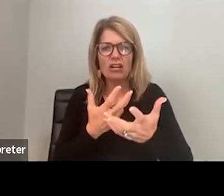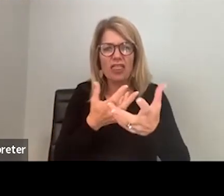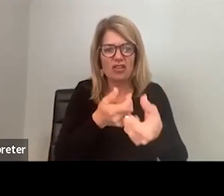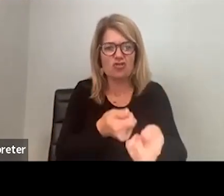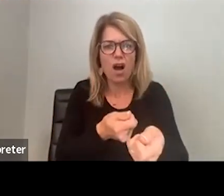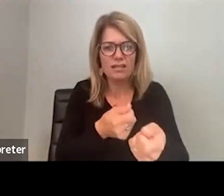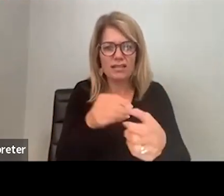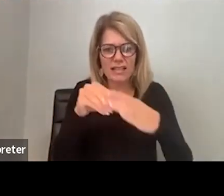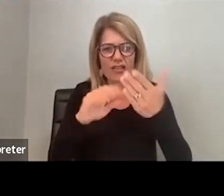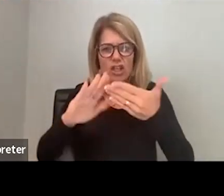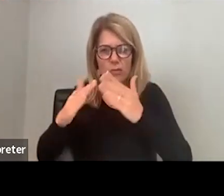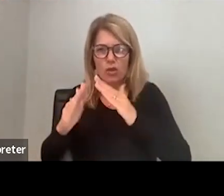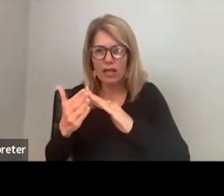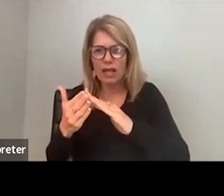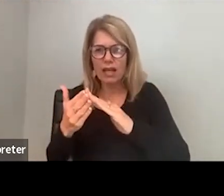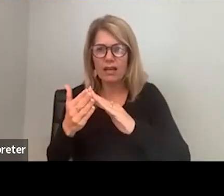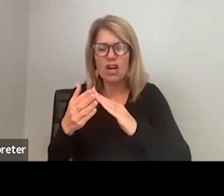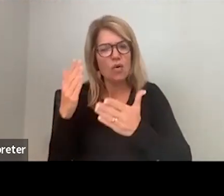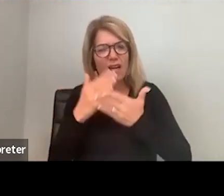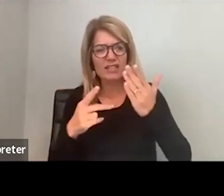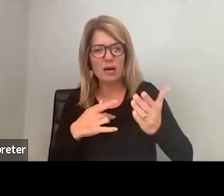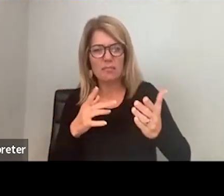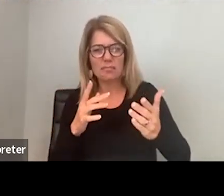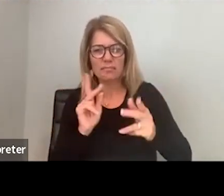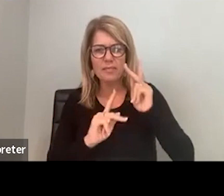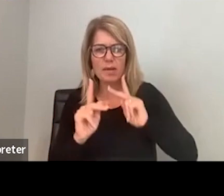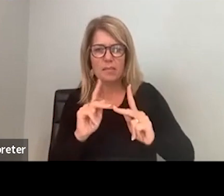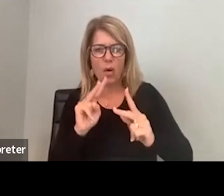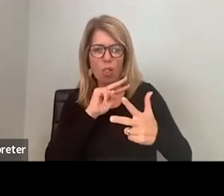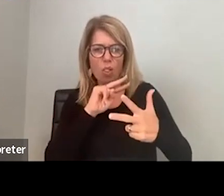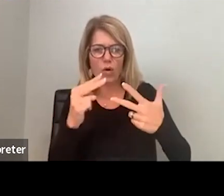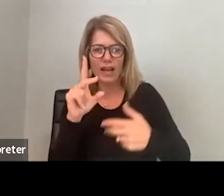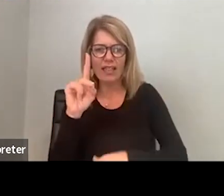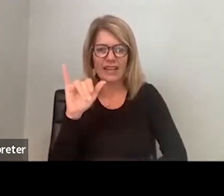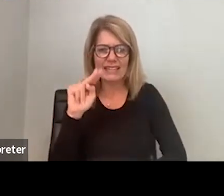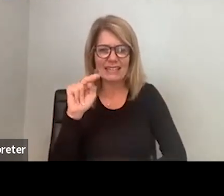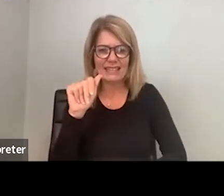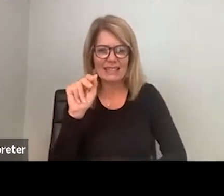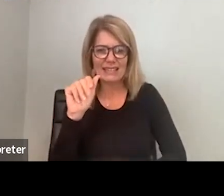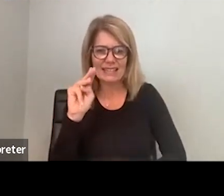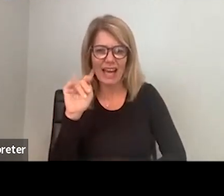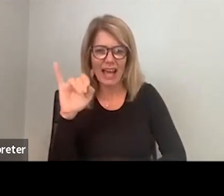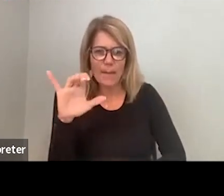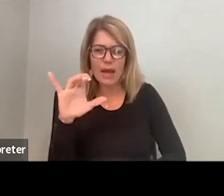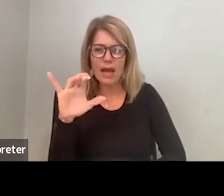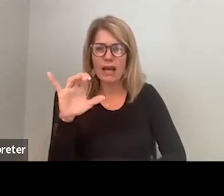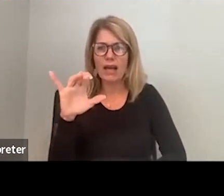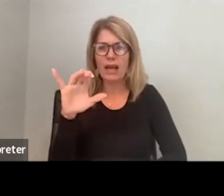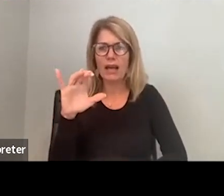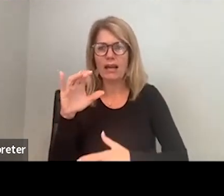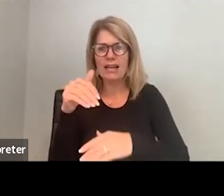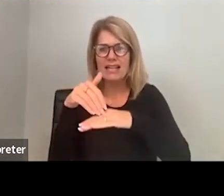that are looking at this dynamic and asking about the dynamic in terms of sending out and the differences between sending